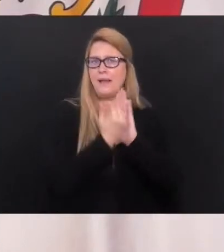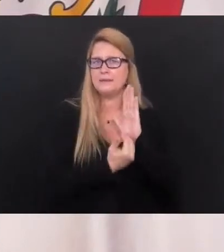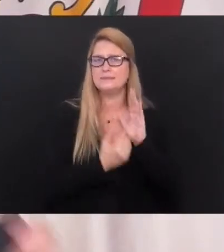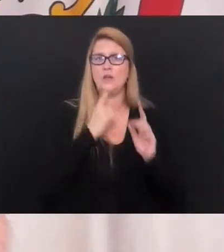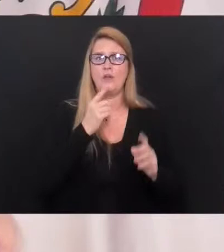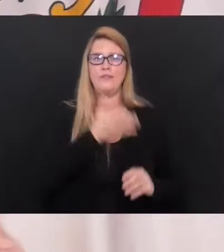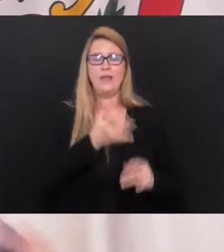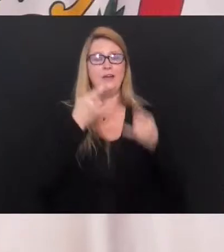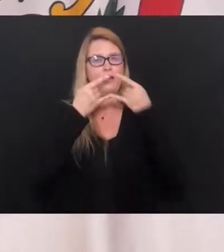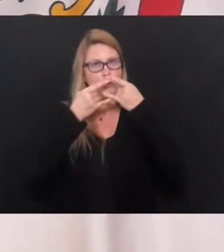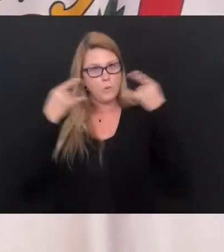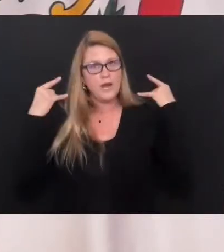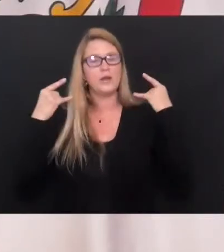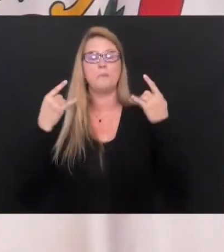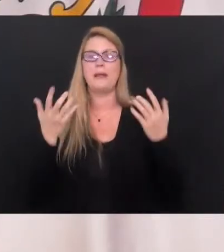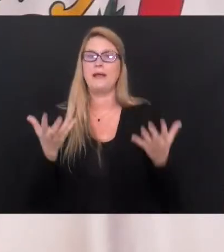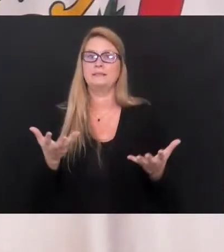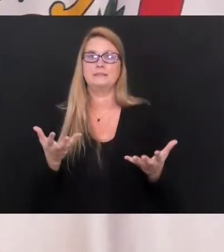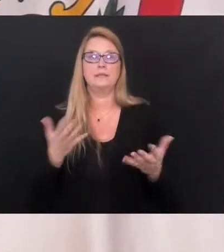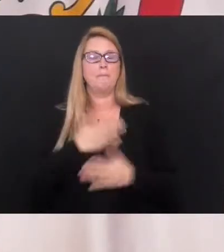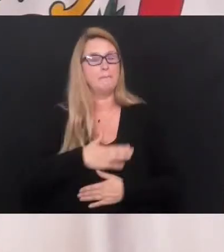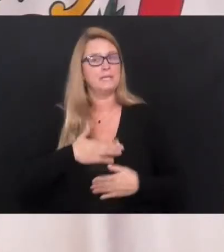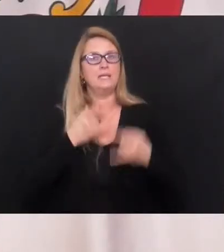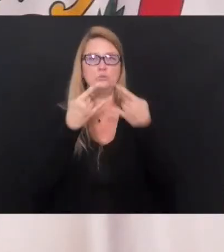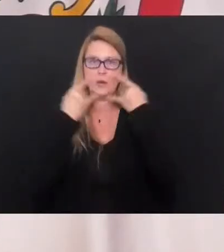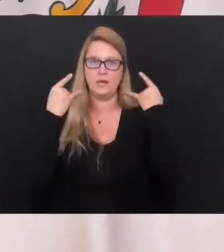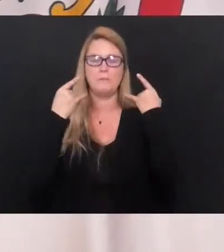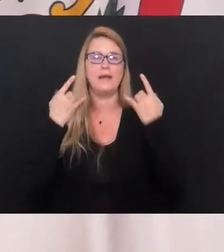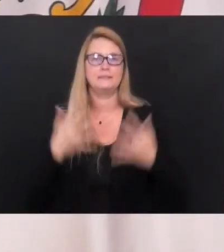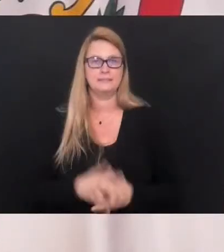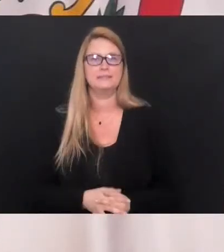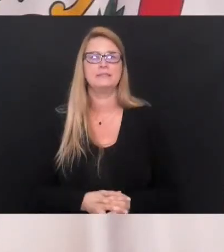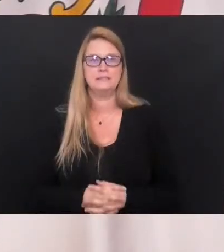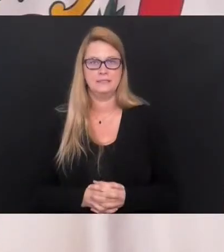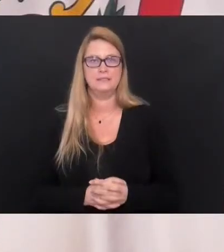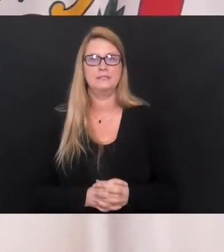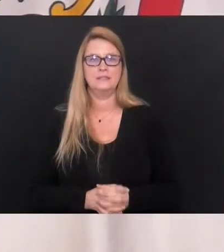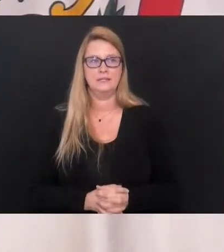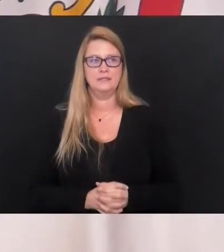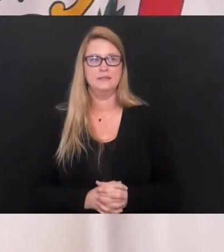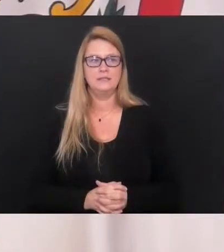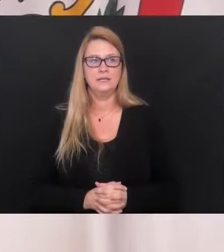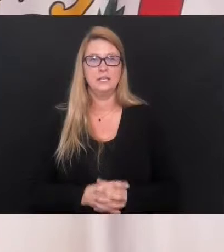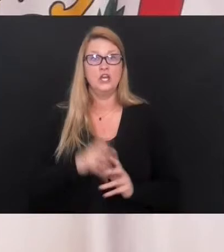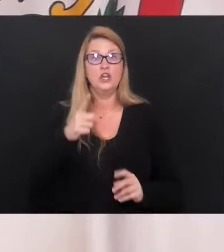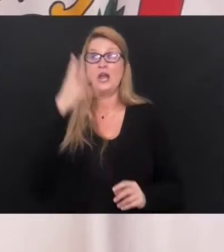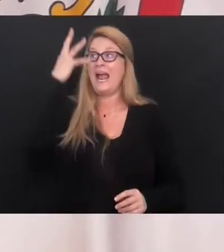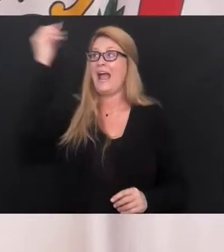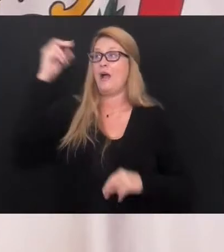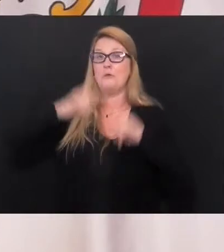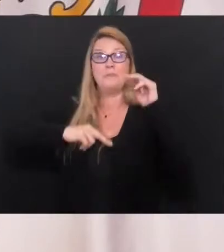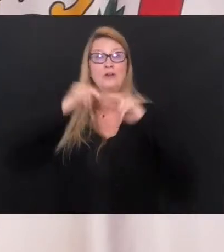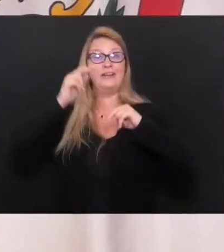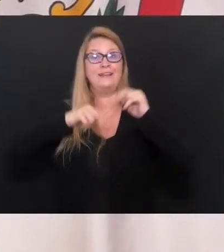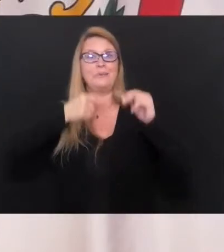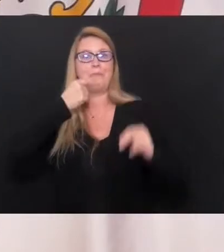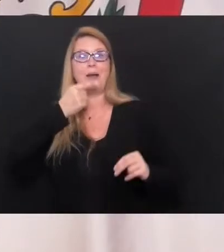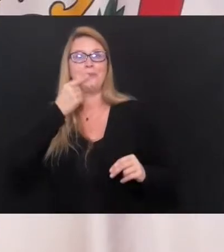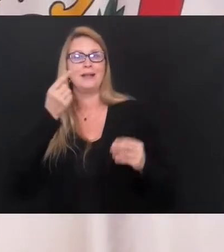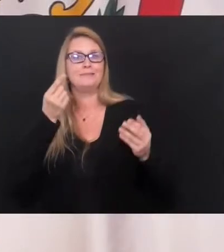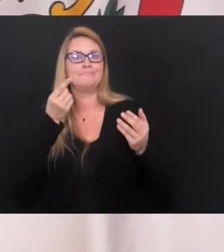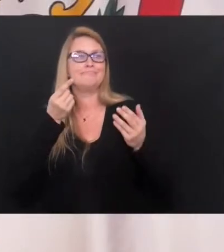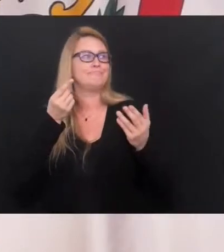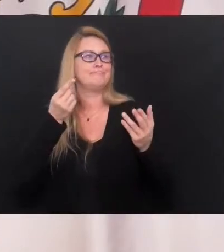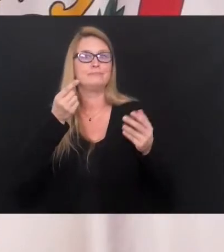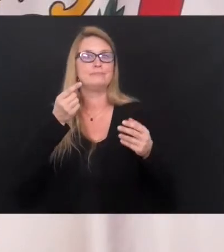face coverings, to wear your mask. Please wear your mask. And, if you're out in a public building and everything, this thing